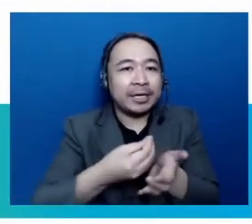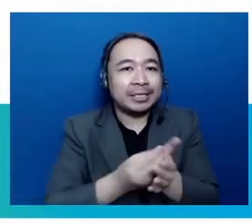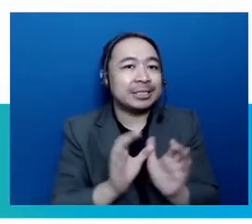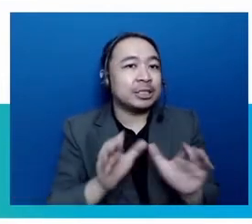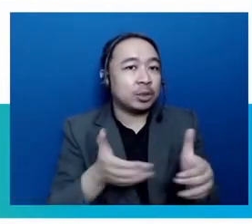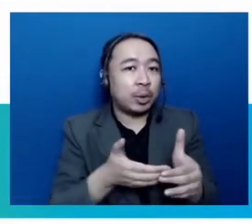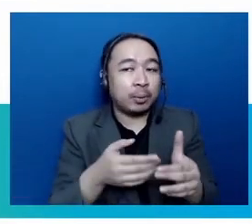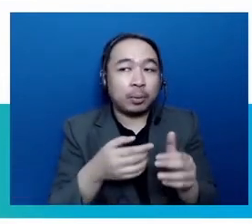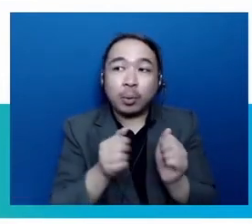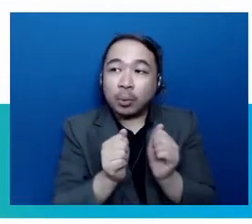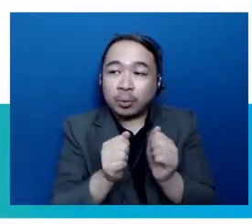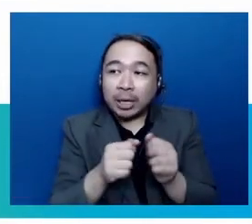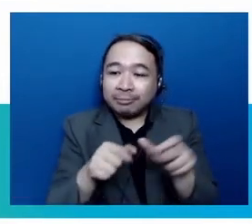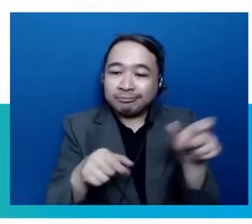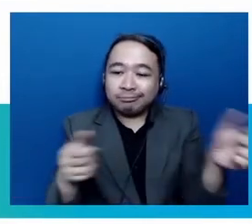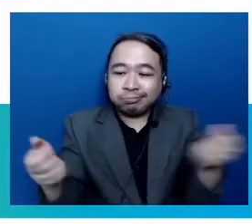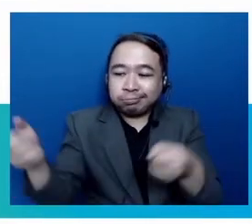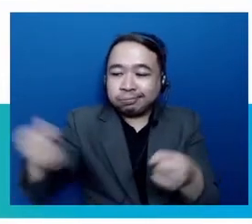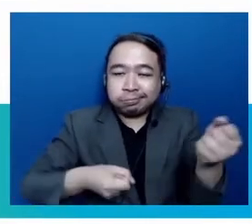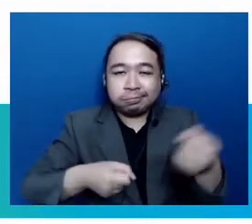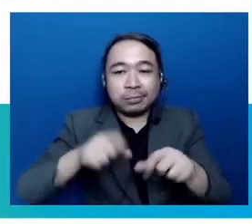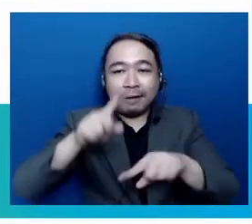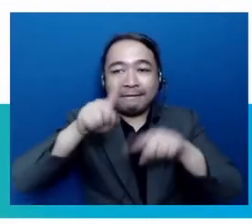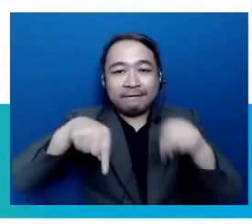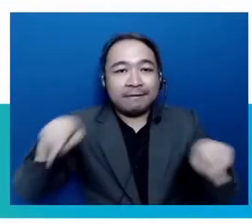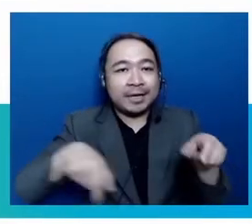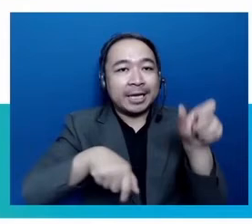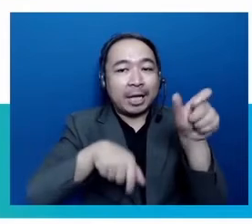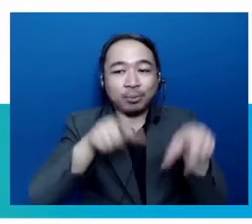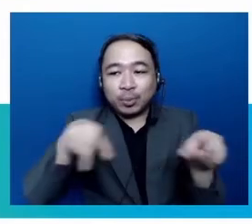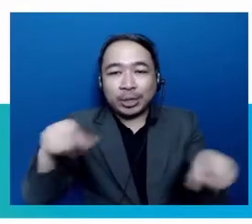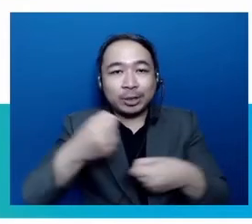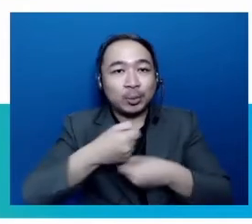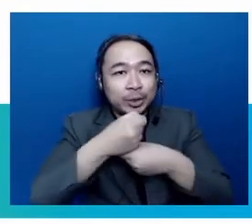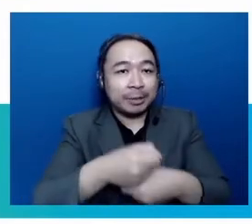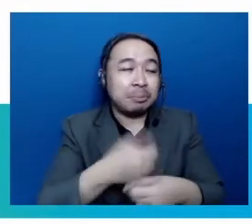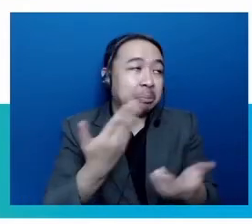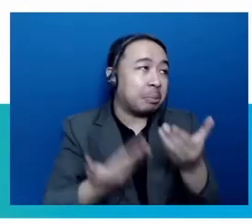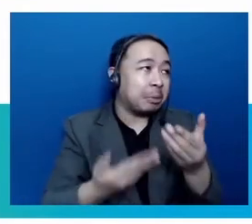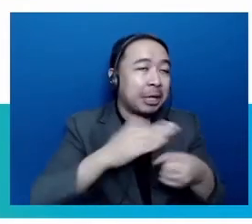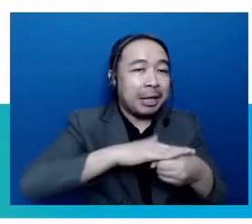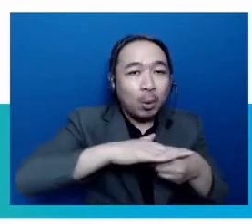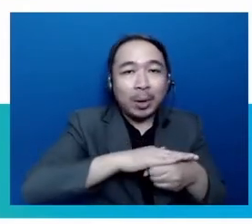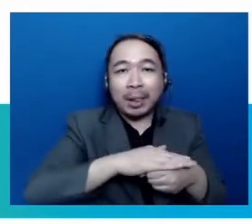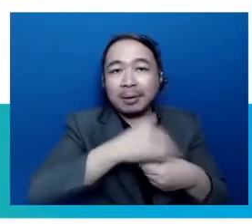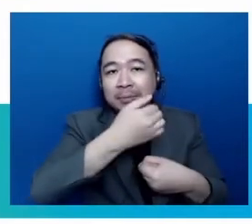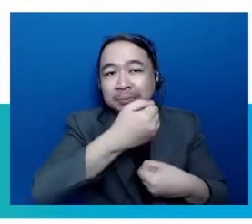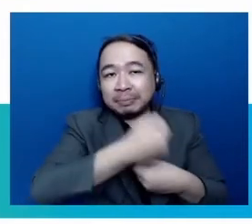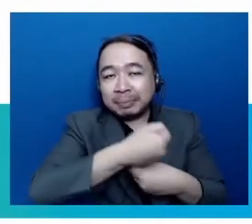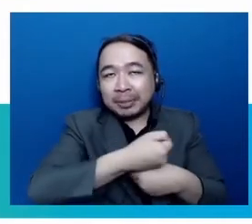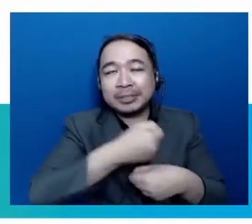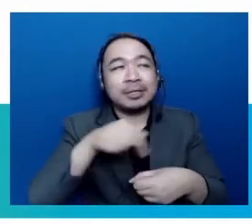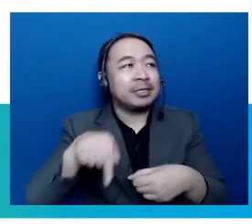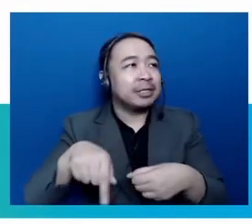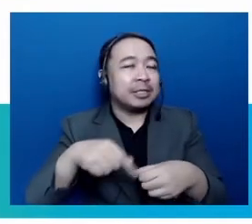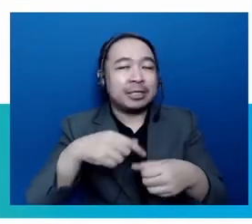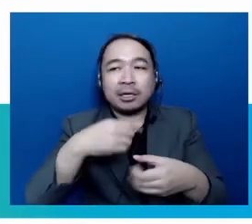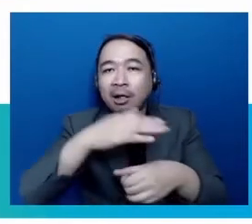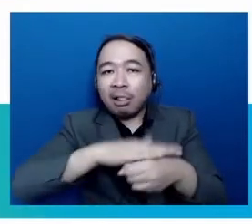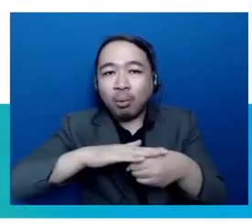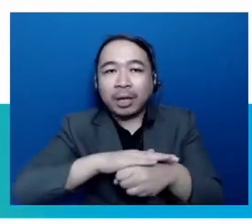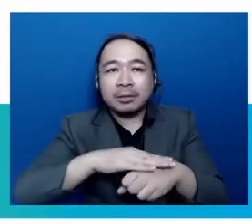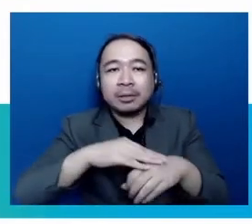multi-stakeholders. And the multi-stakeholders could be the local business, it could be an EIB, an AIB, but it's also